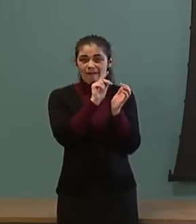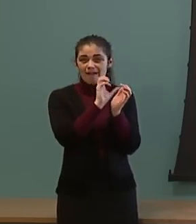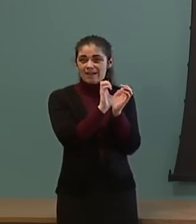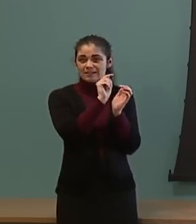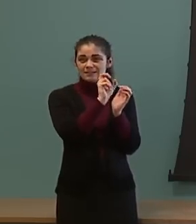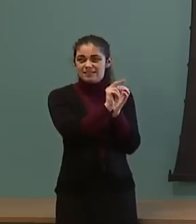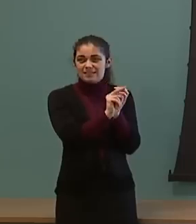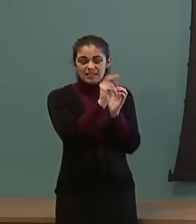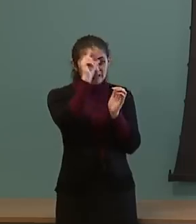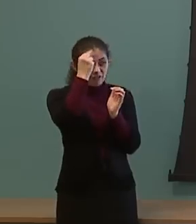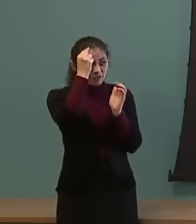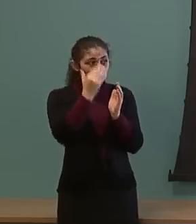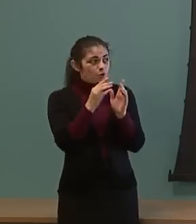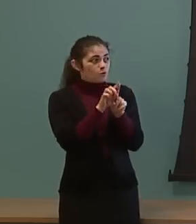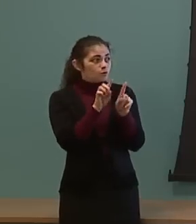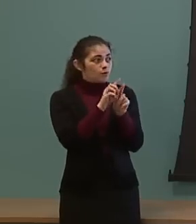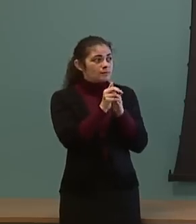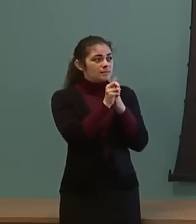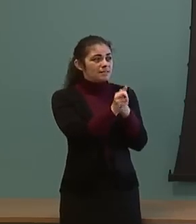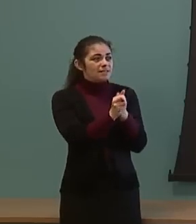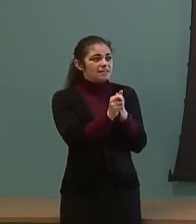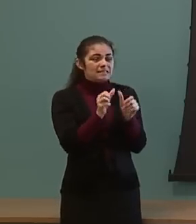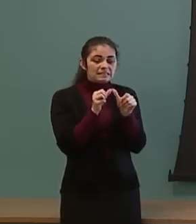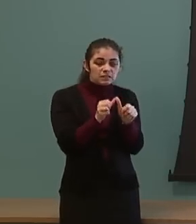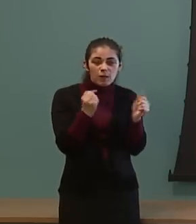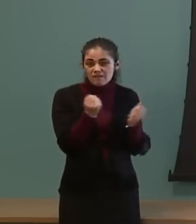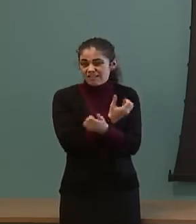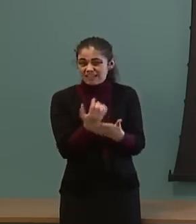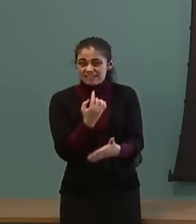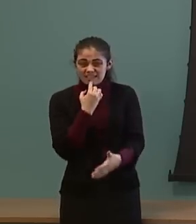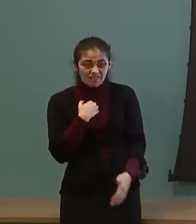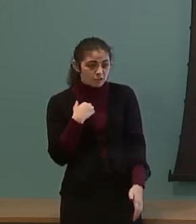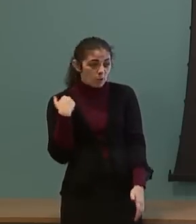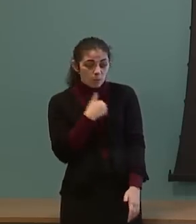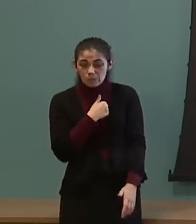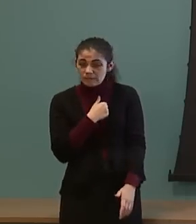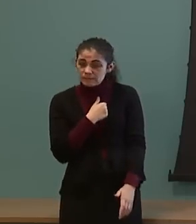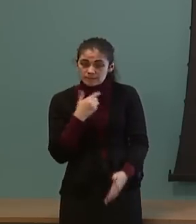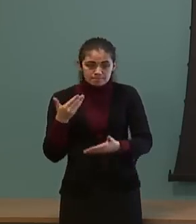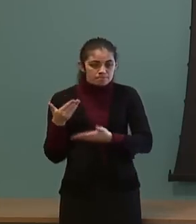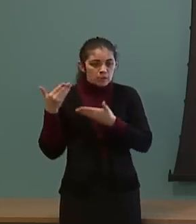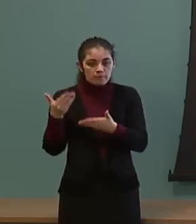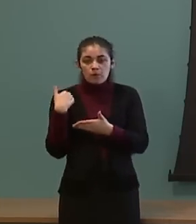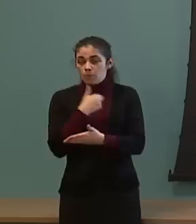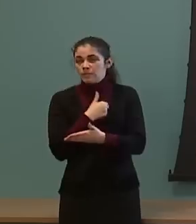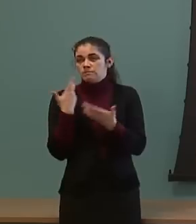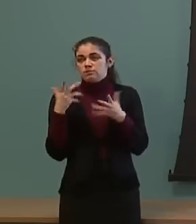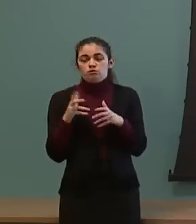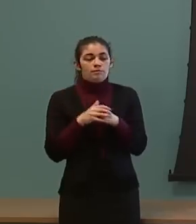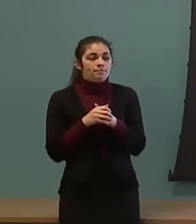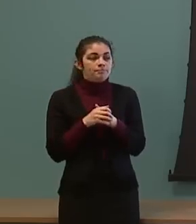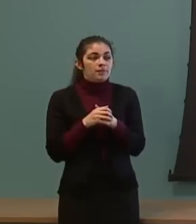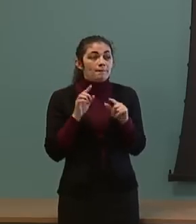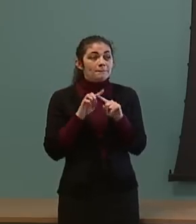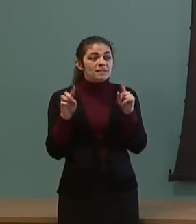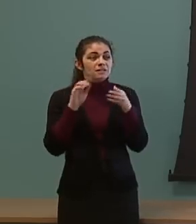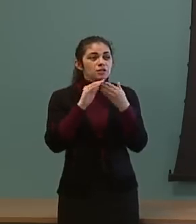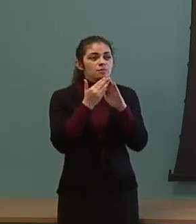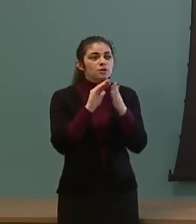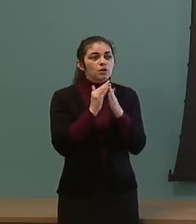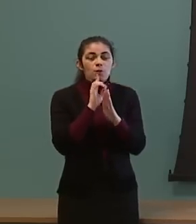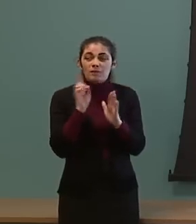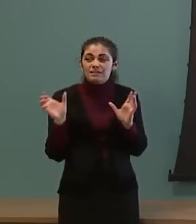guide what we're doing. We are in complete step with them. We're doing everything that they are recommending we do. But at the community level is where